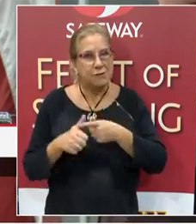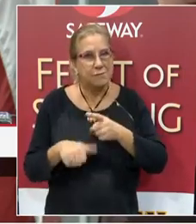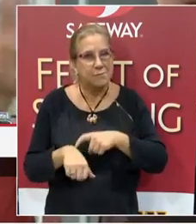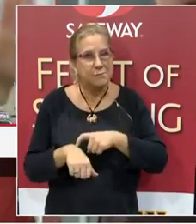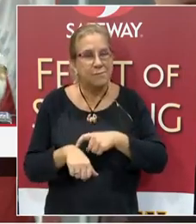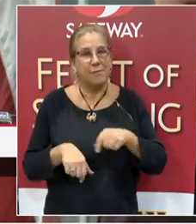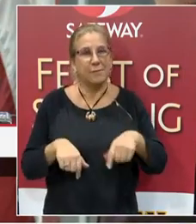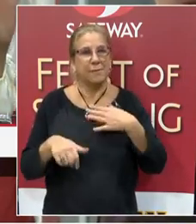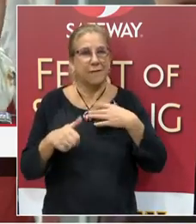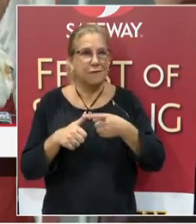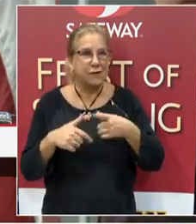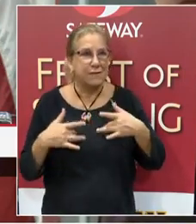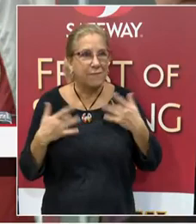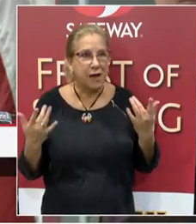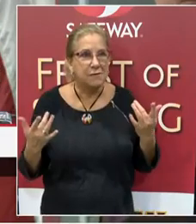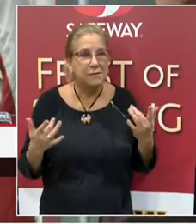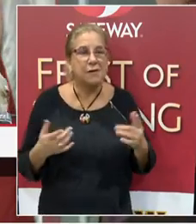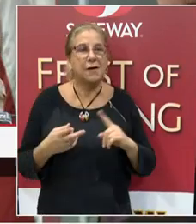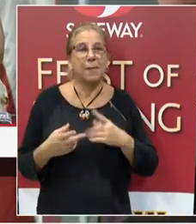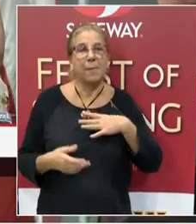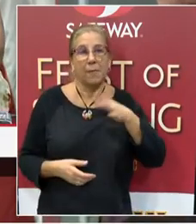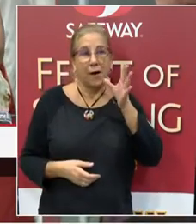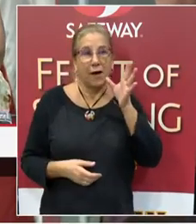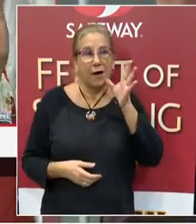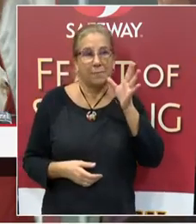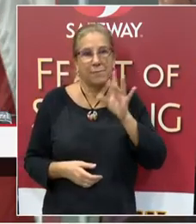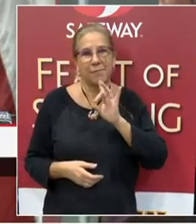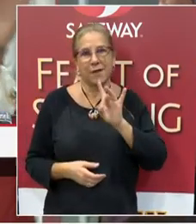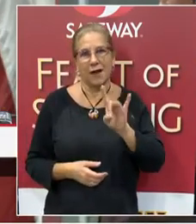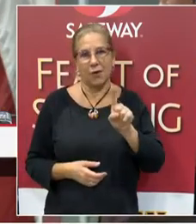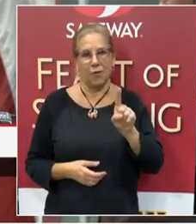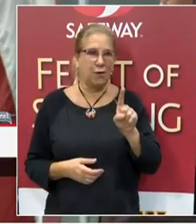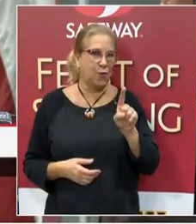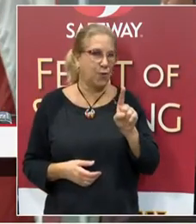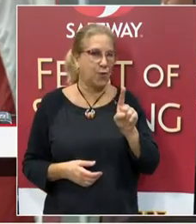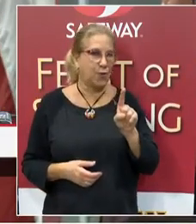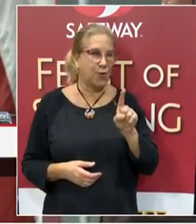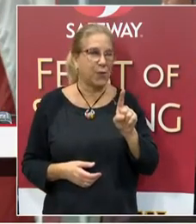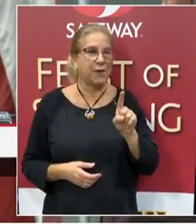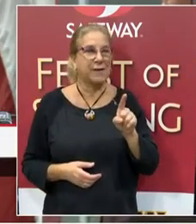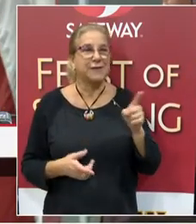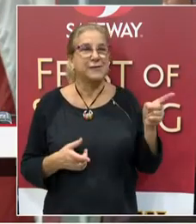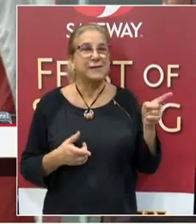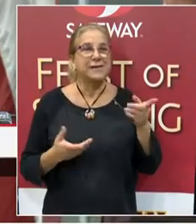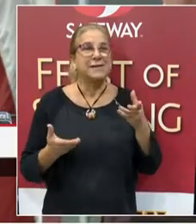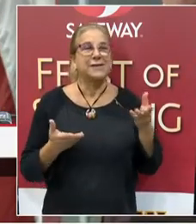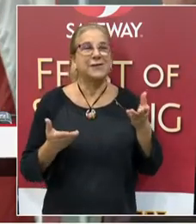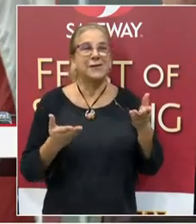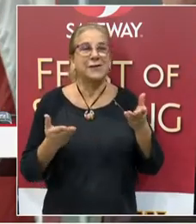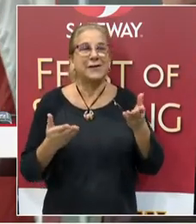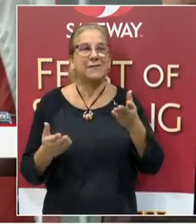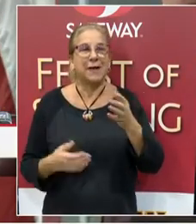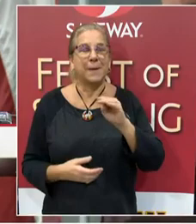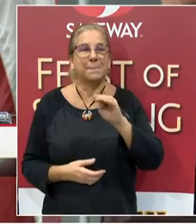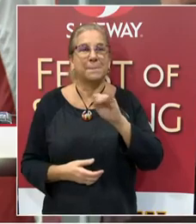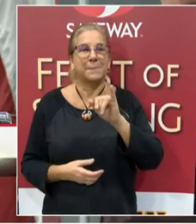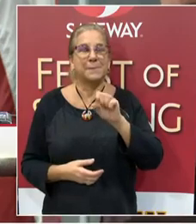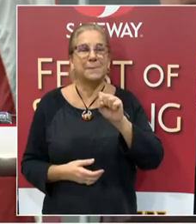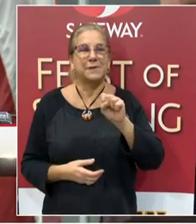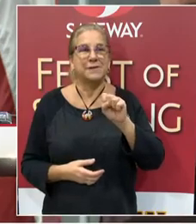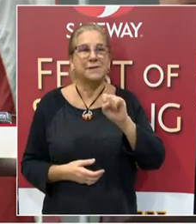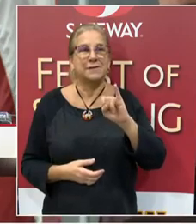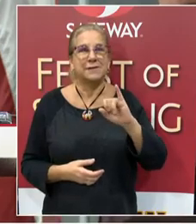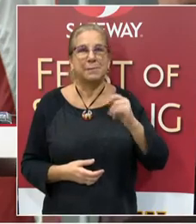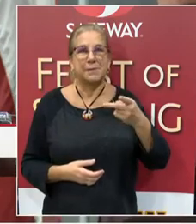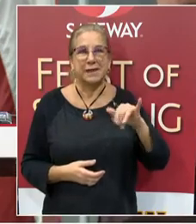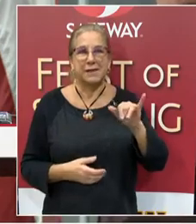young, serves seniors across the state of Mississippi. So this is a very special event for me. As I mark